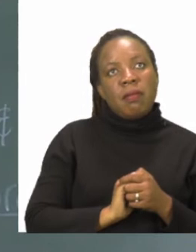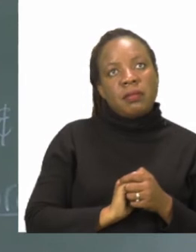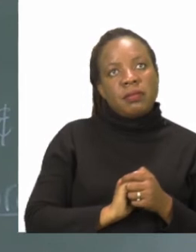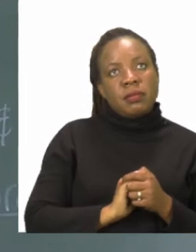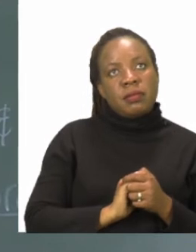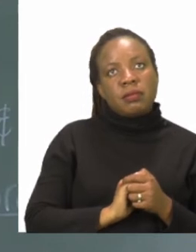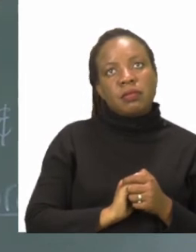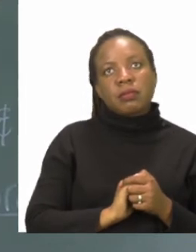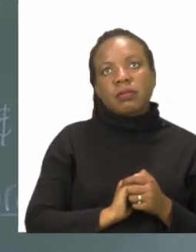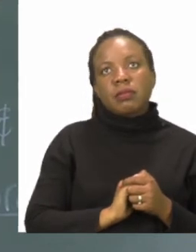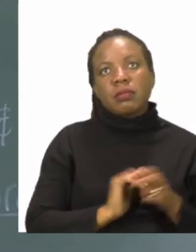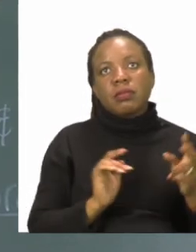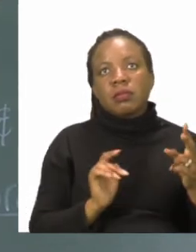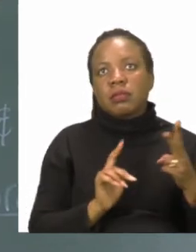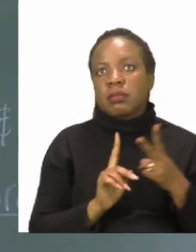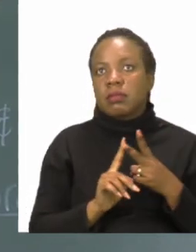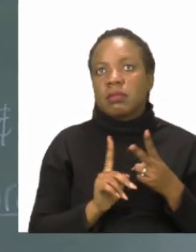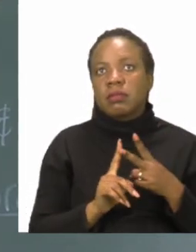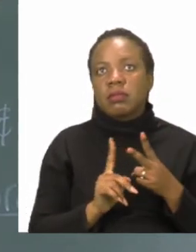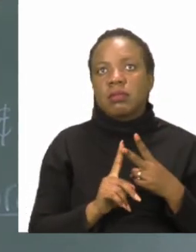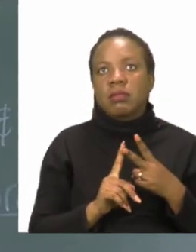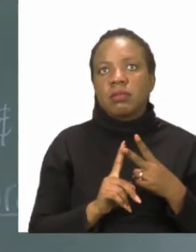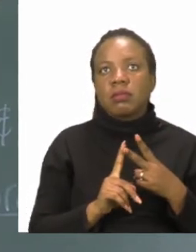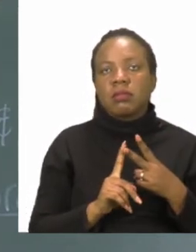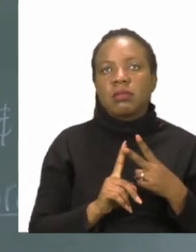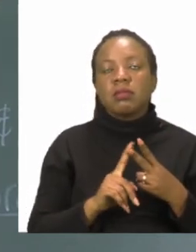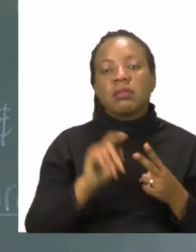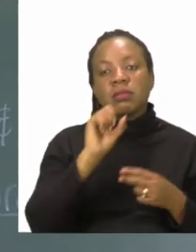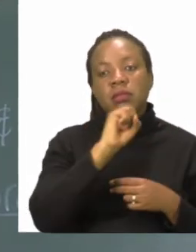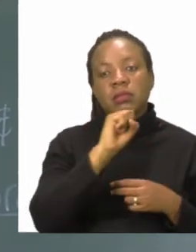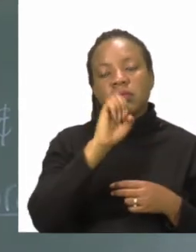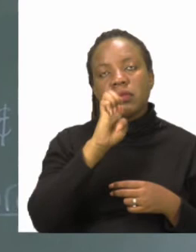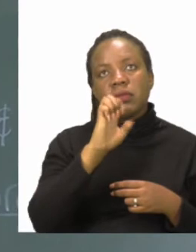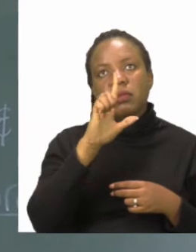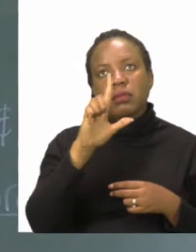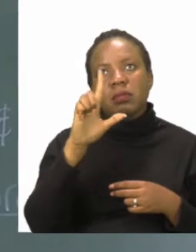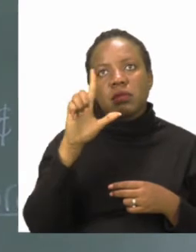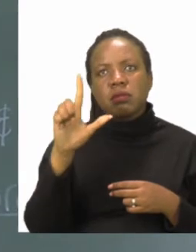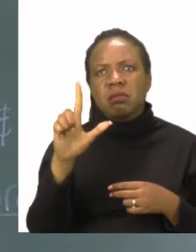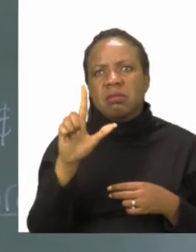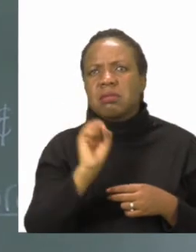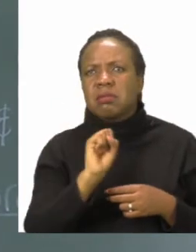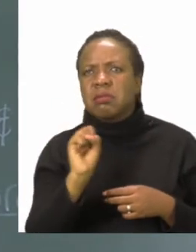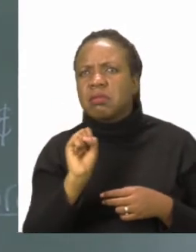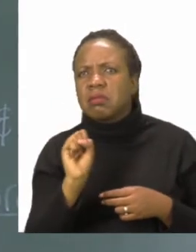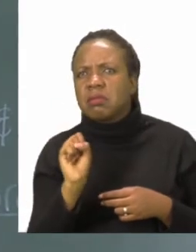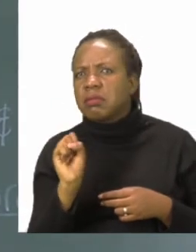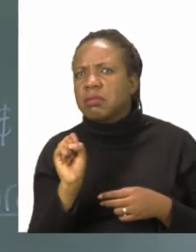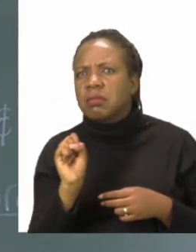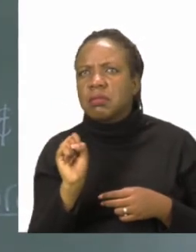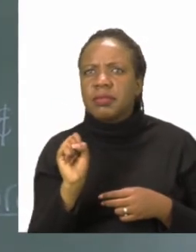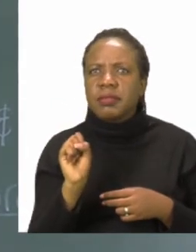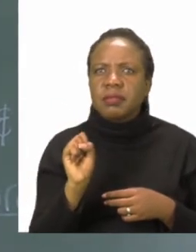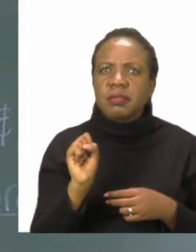let's try and find the second word. The second word is the word sell. Do you see the letter S